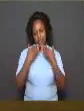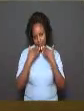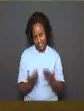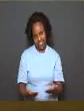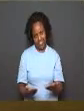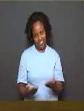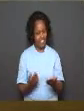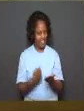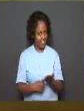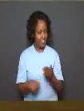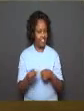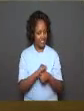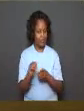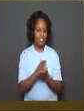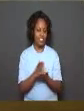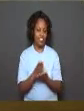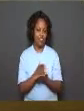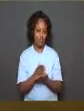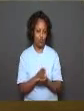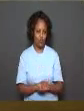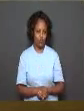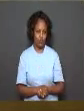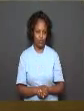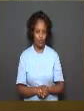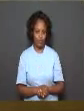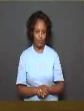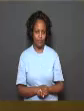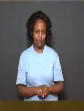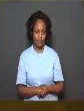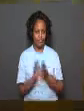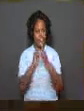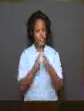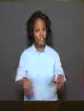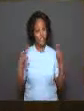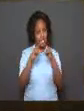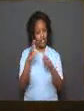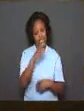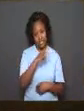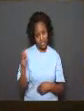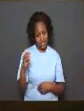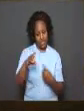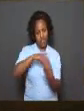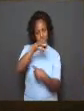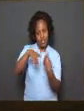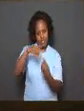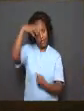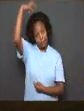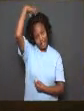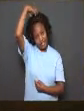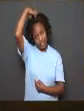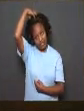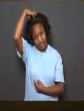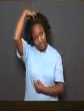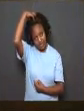Thank you for participating in this activity, students. The federal and